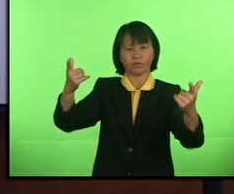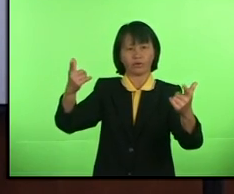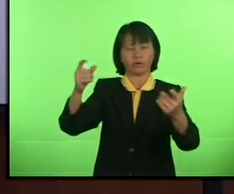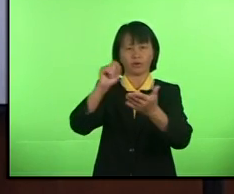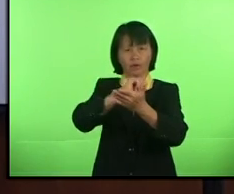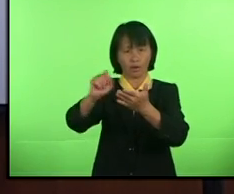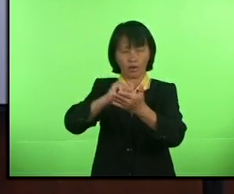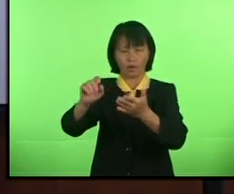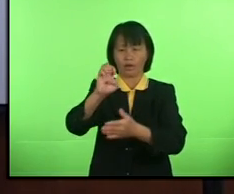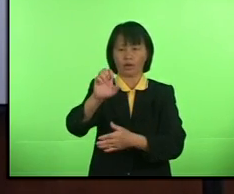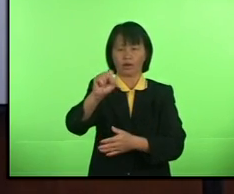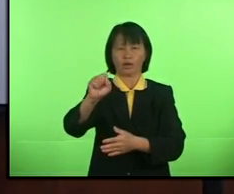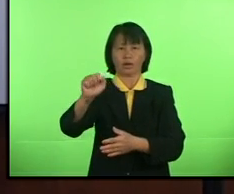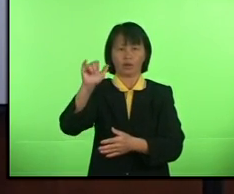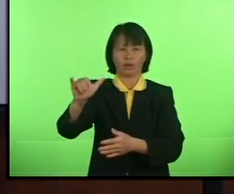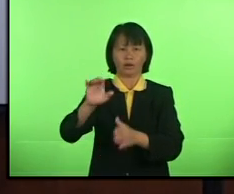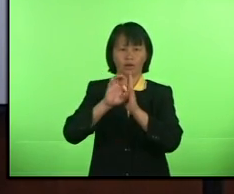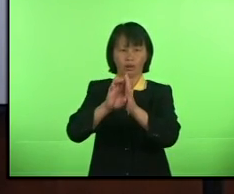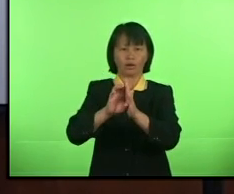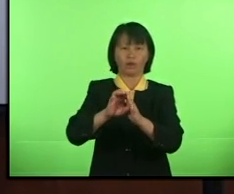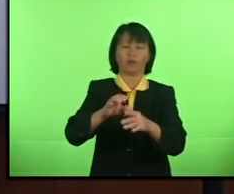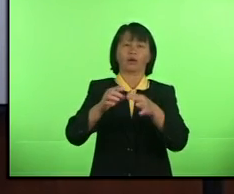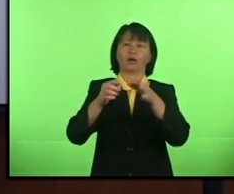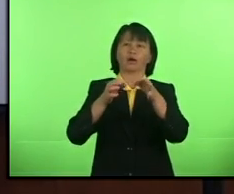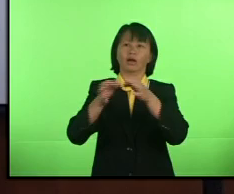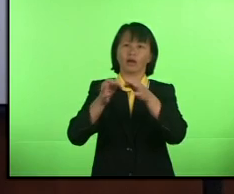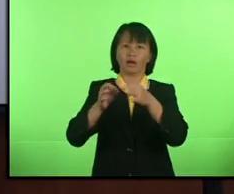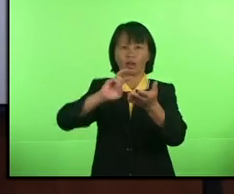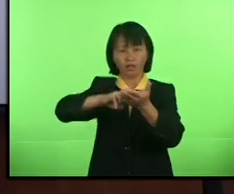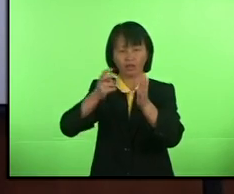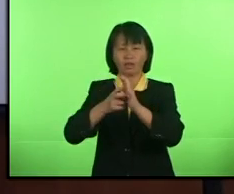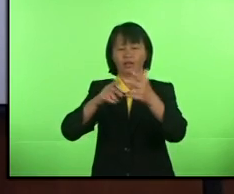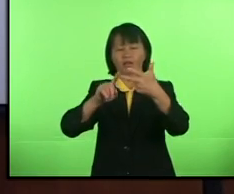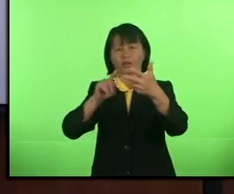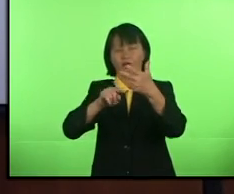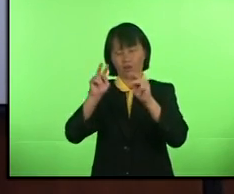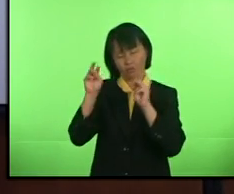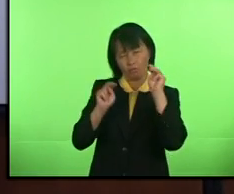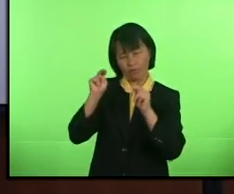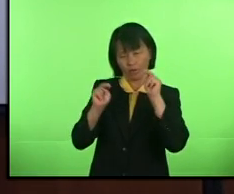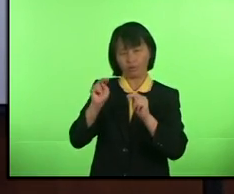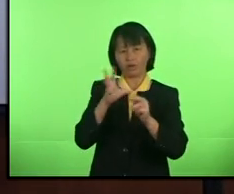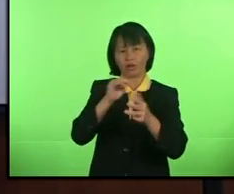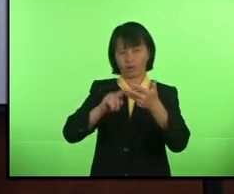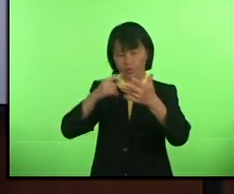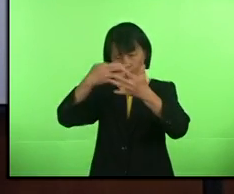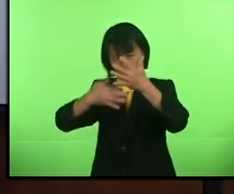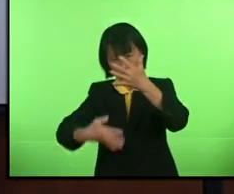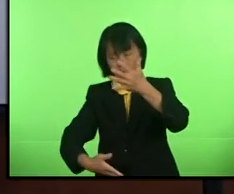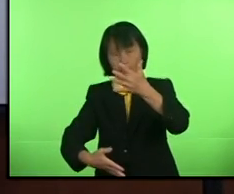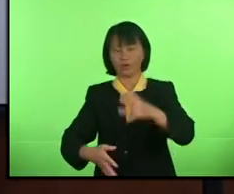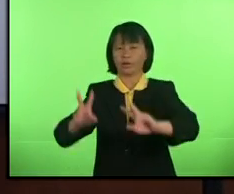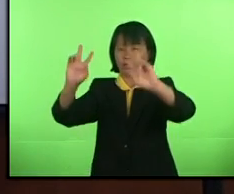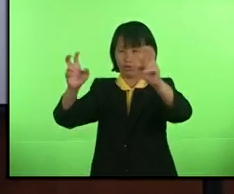genres. For example, narration, description, definition, evaluation, and many more. This topic